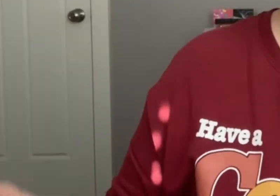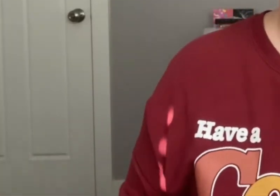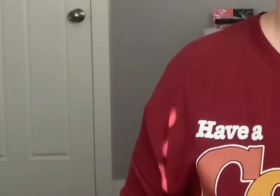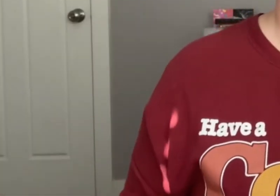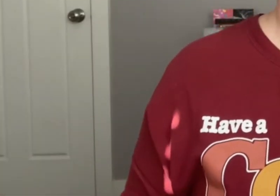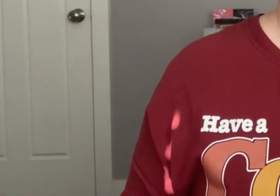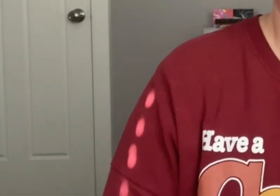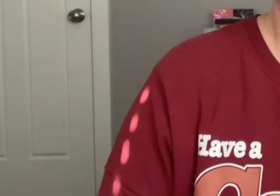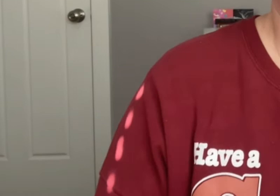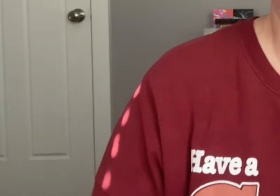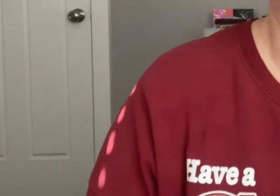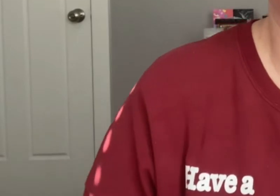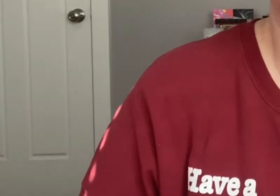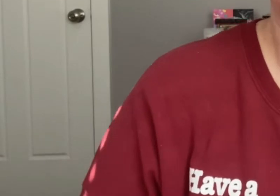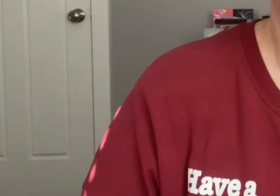incredible.